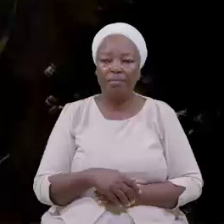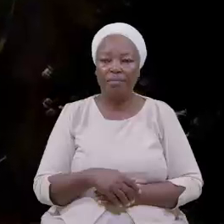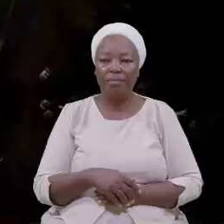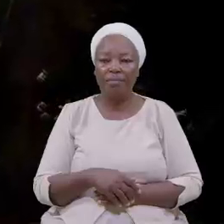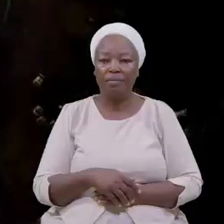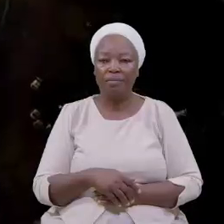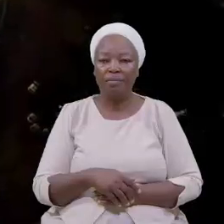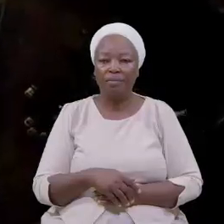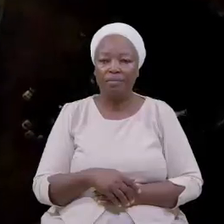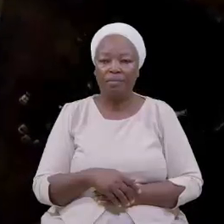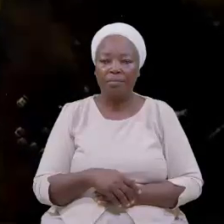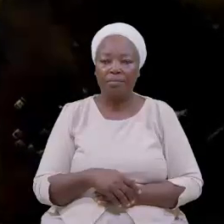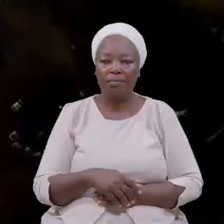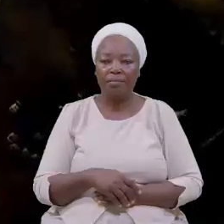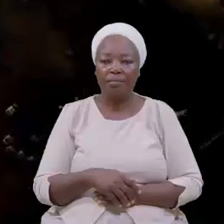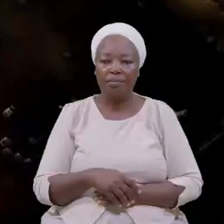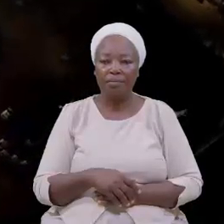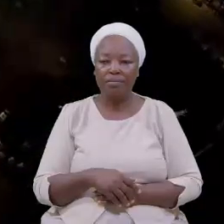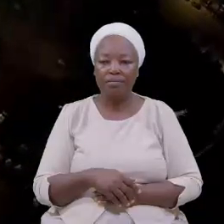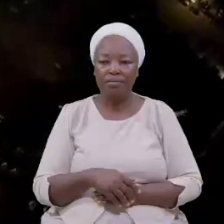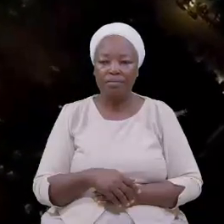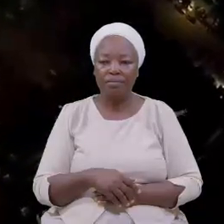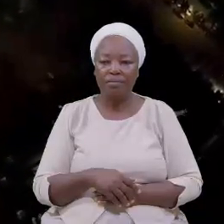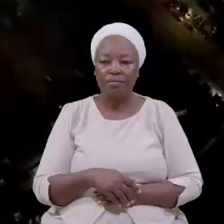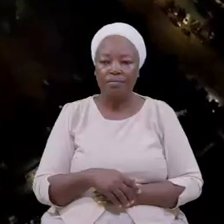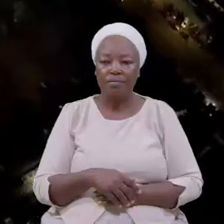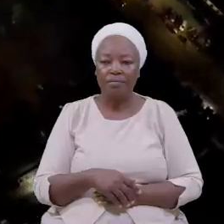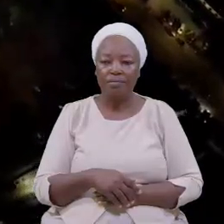What's that, Simunina? Mumaye Muno.